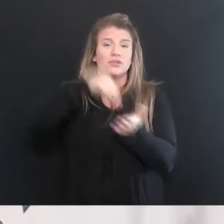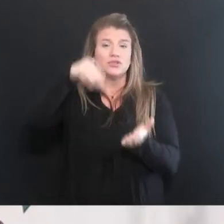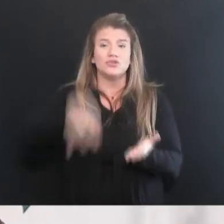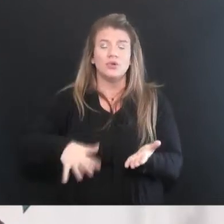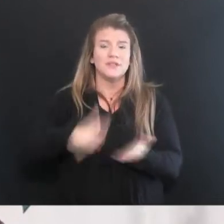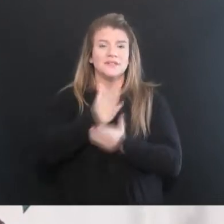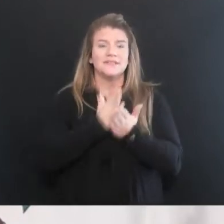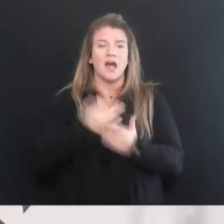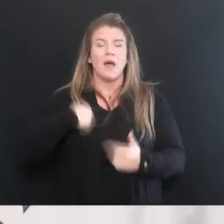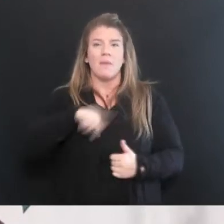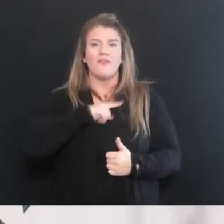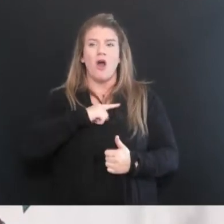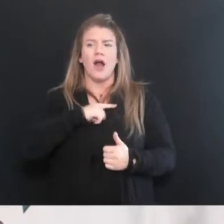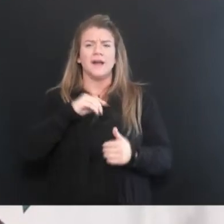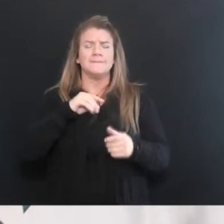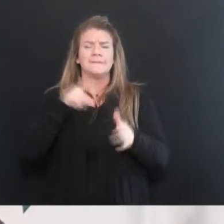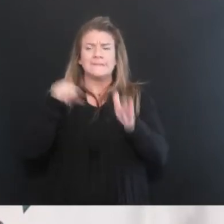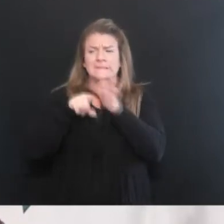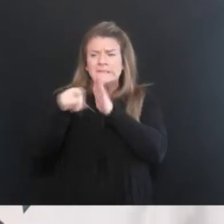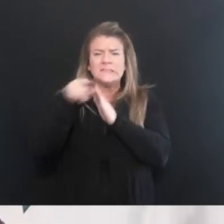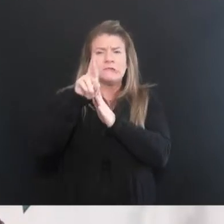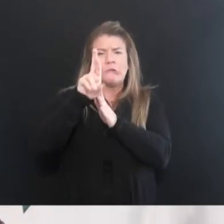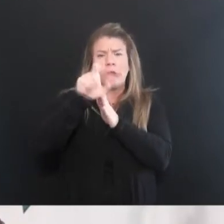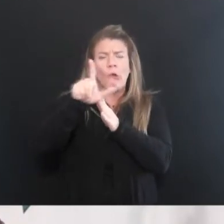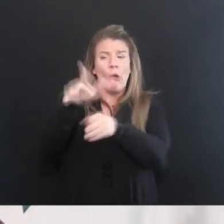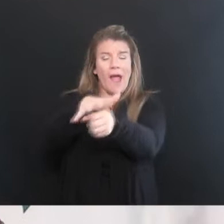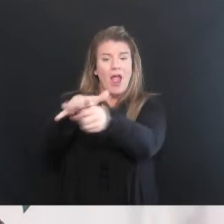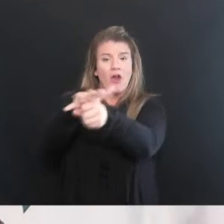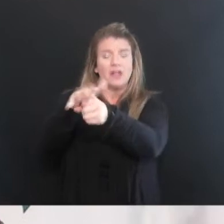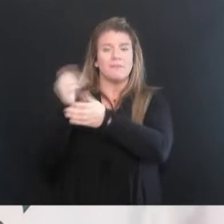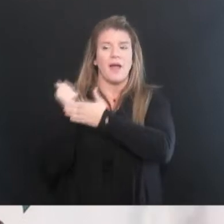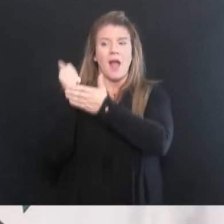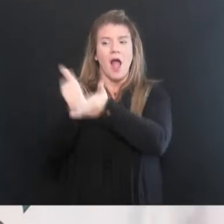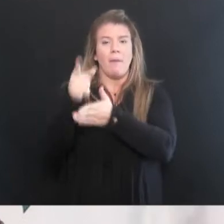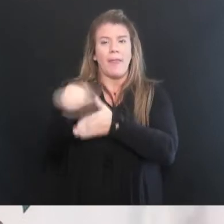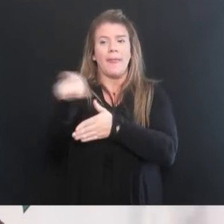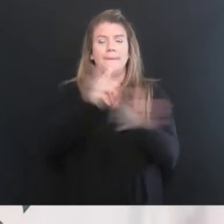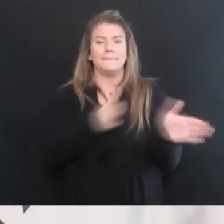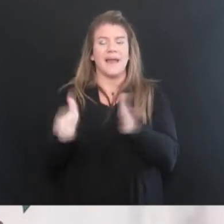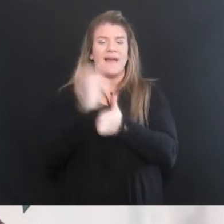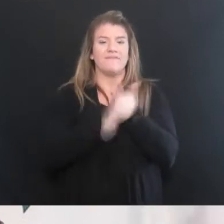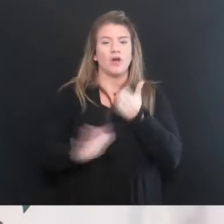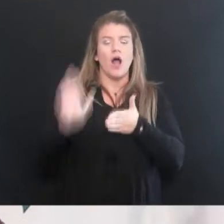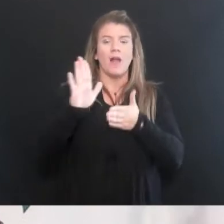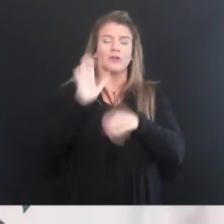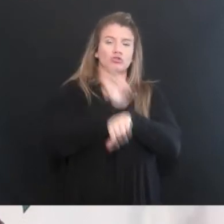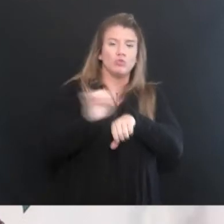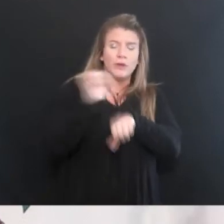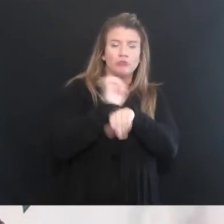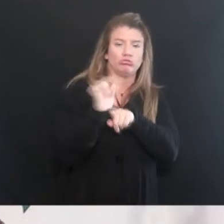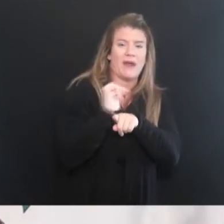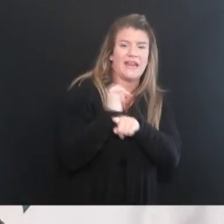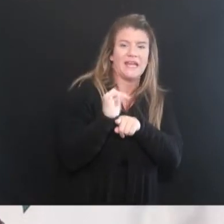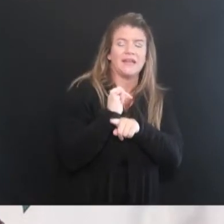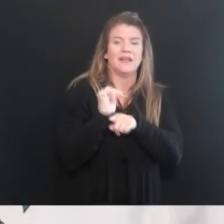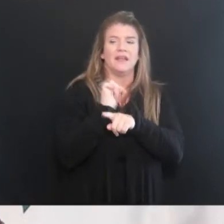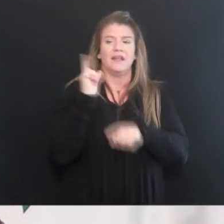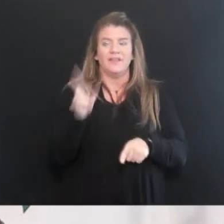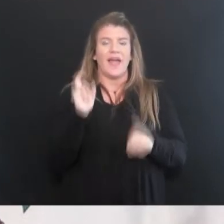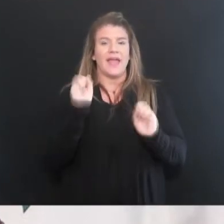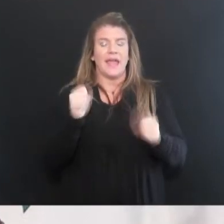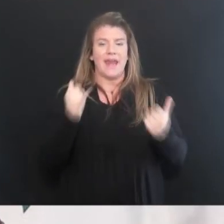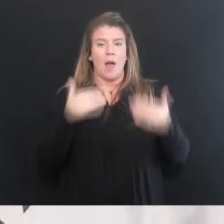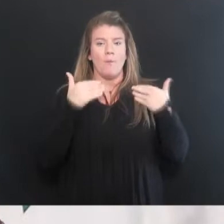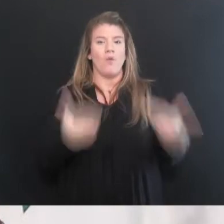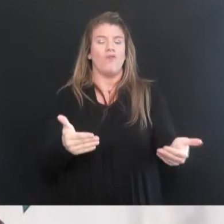some of our most rural counties, you know, by helping them plan for college or career training, you know, how they can move